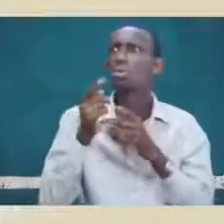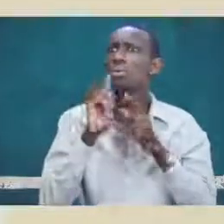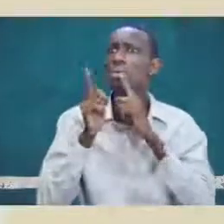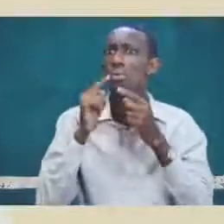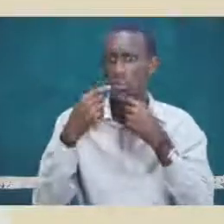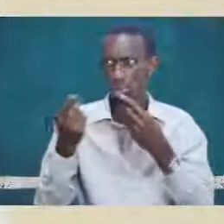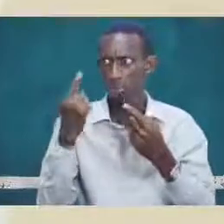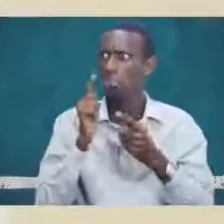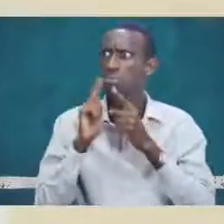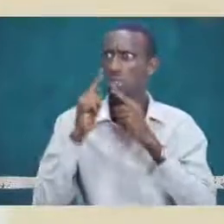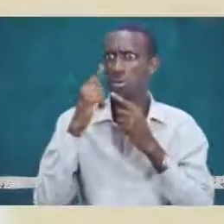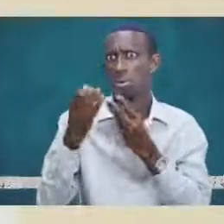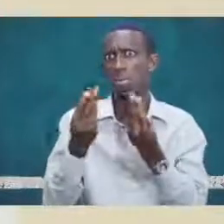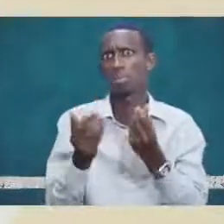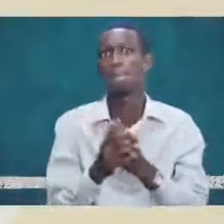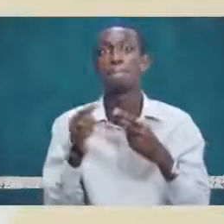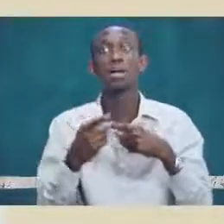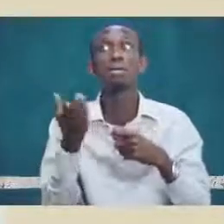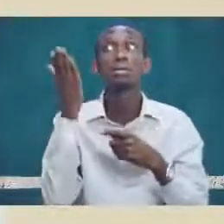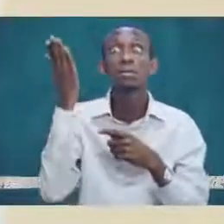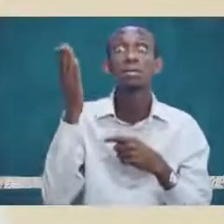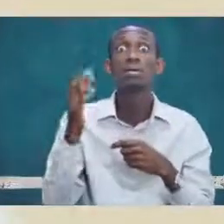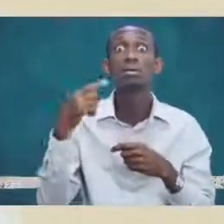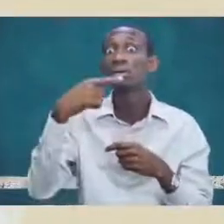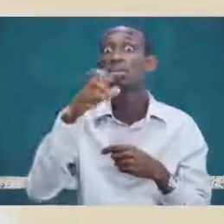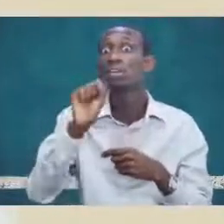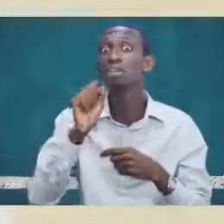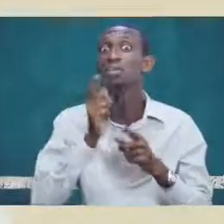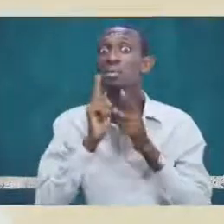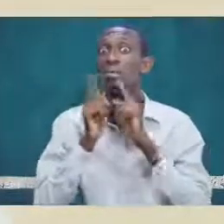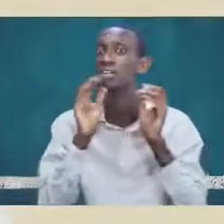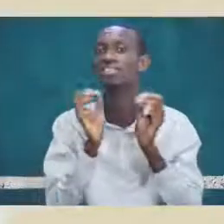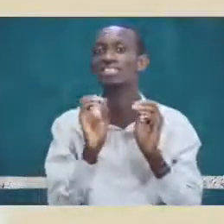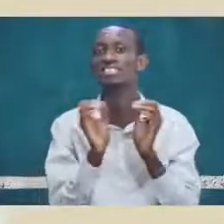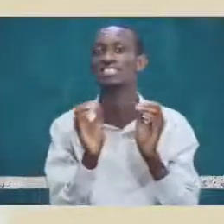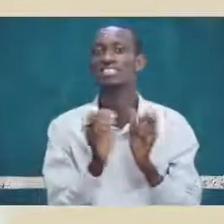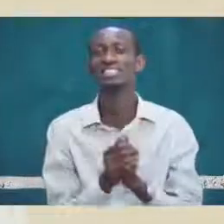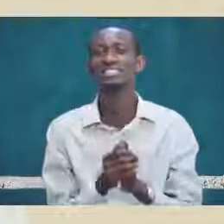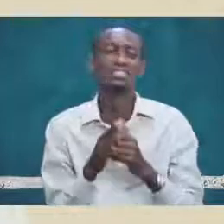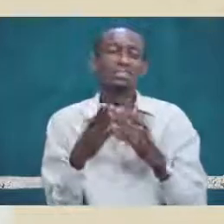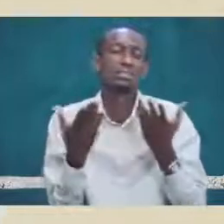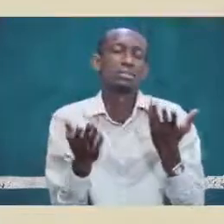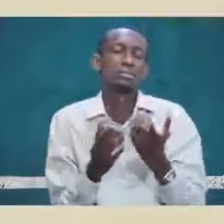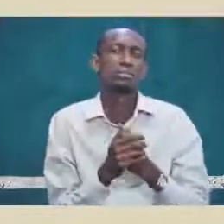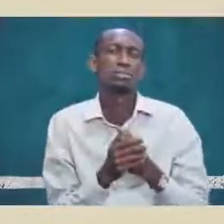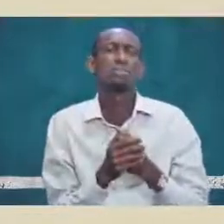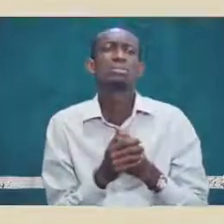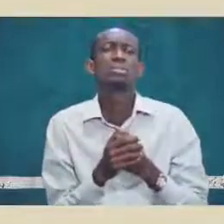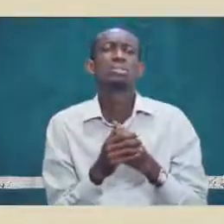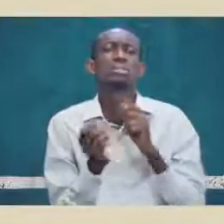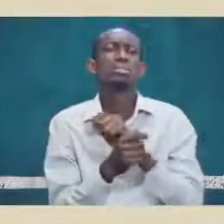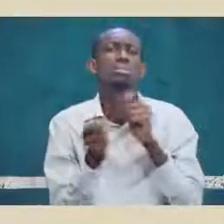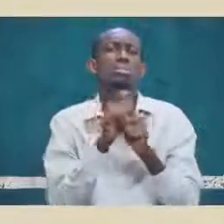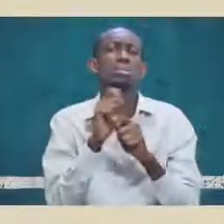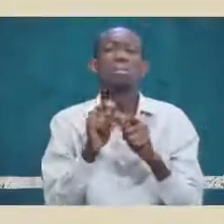colored. But the gas that comes out here may not be colored, but then again, there could be even also a change in color of